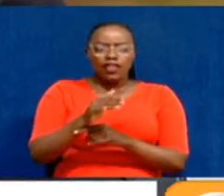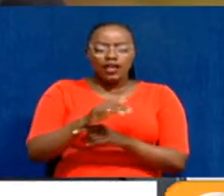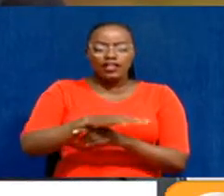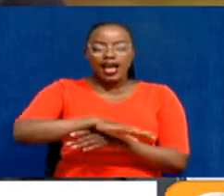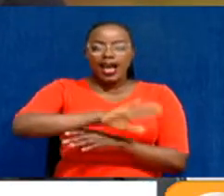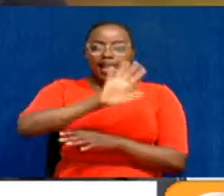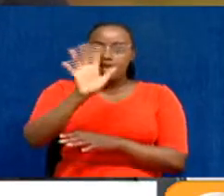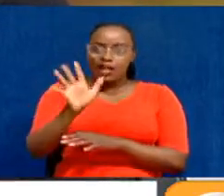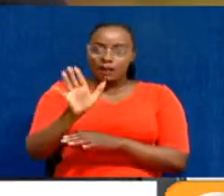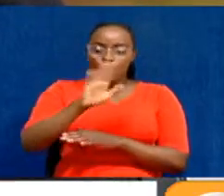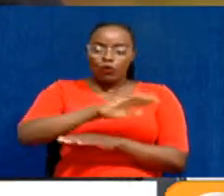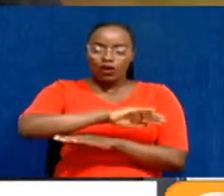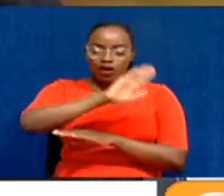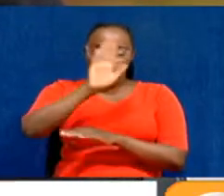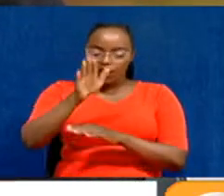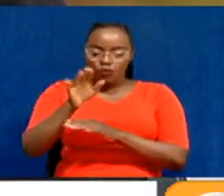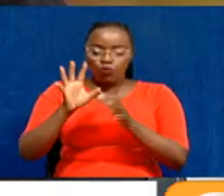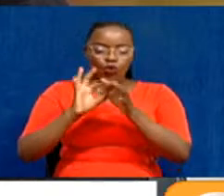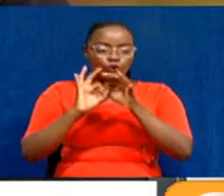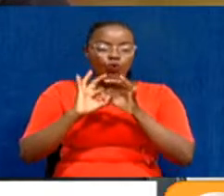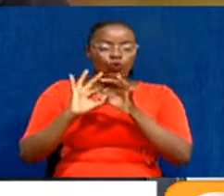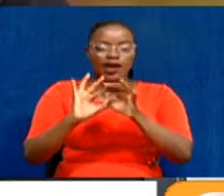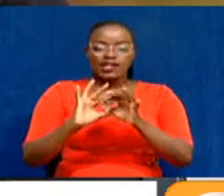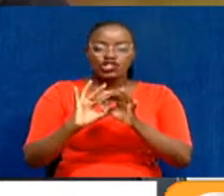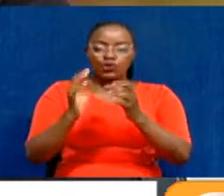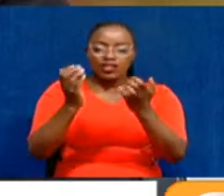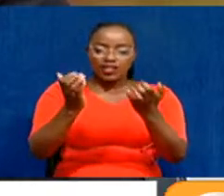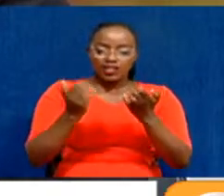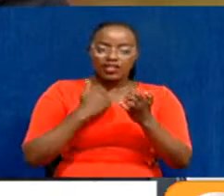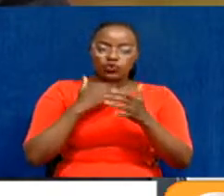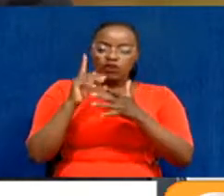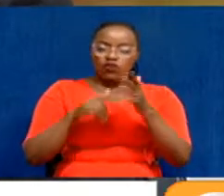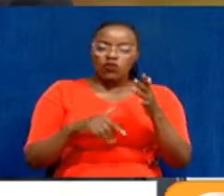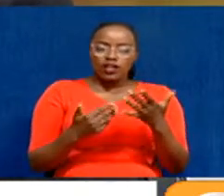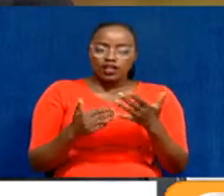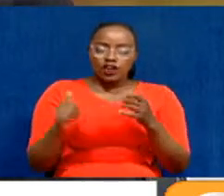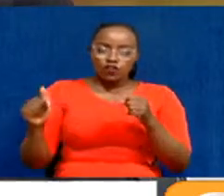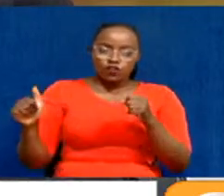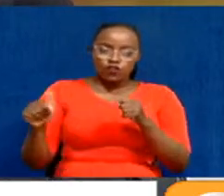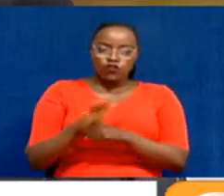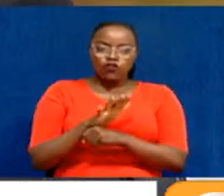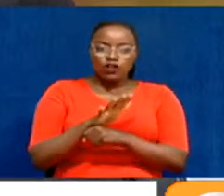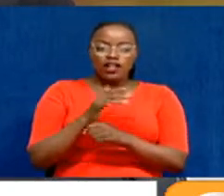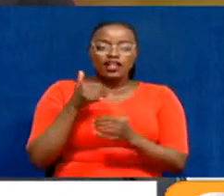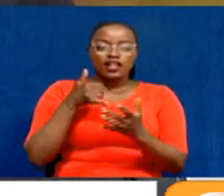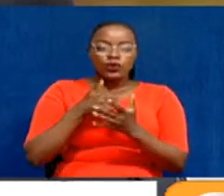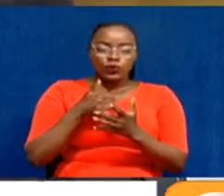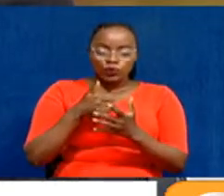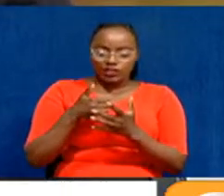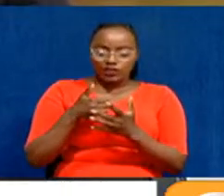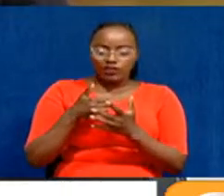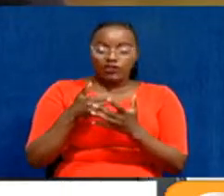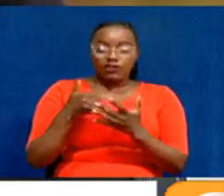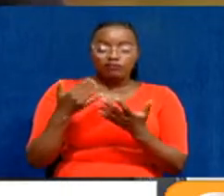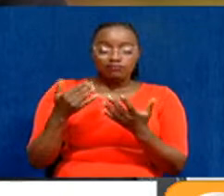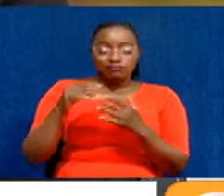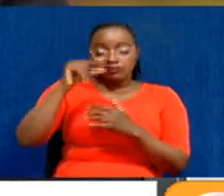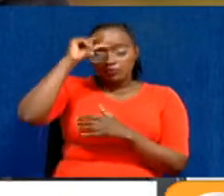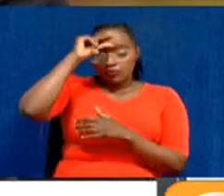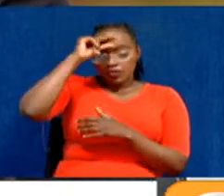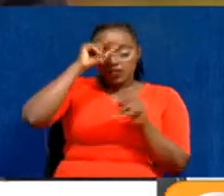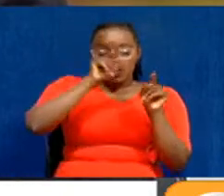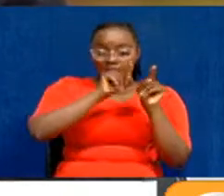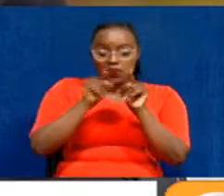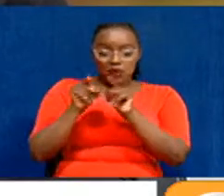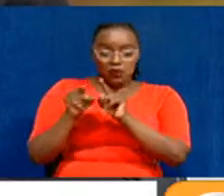rainbow coalition. It needed to have been a completely inclusive government and seen to